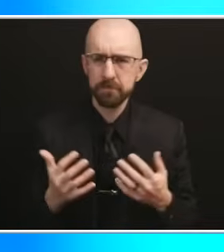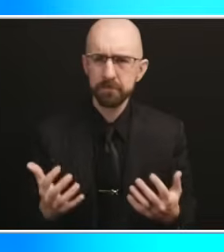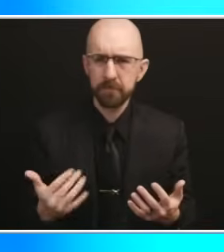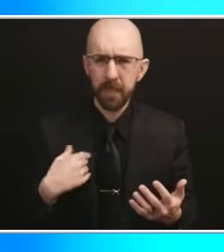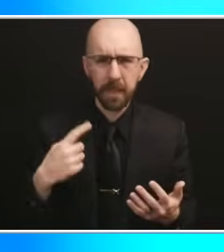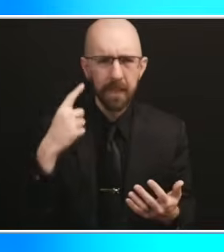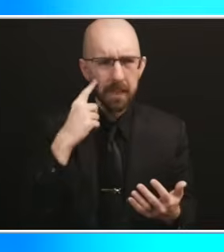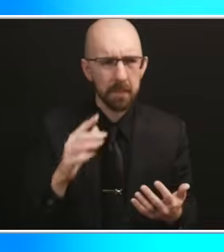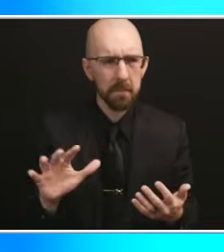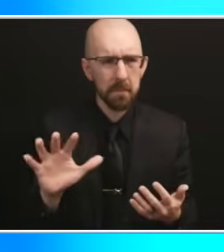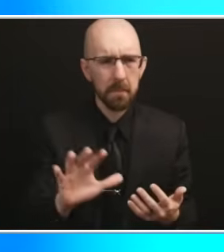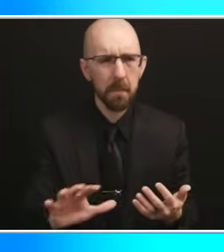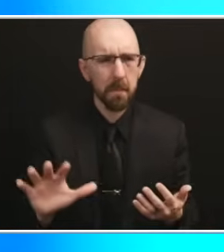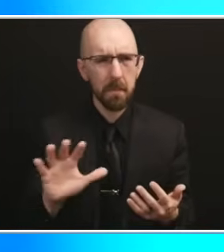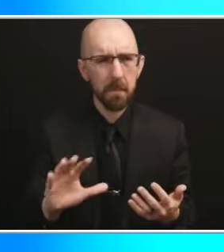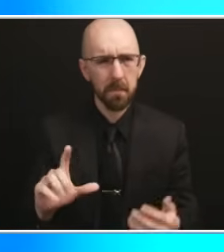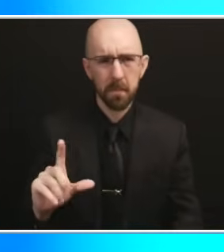about